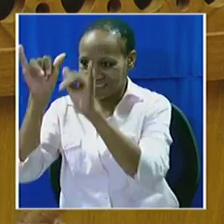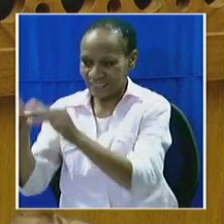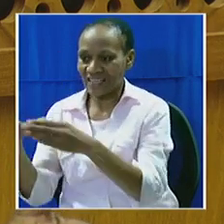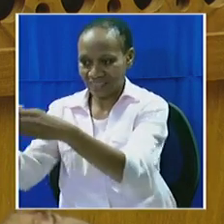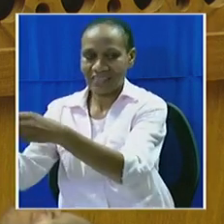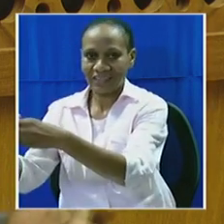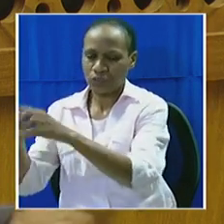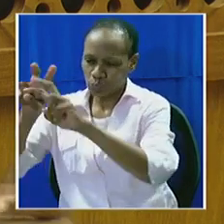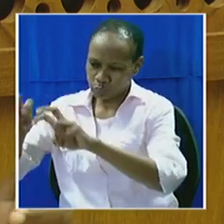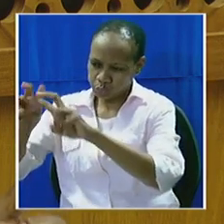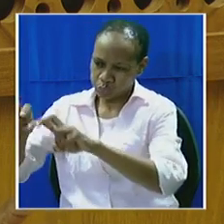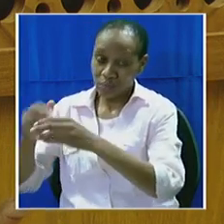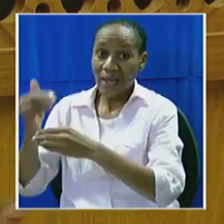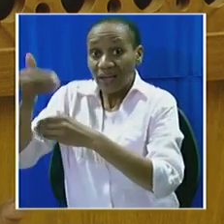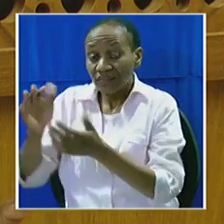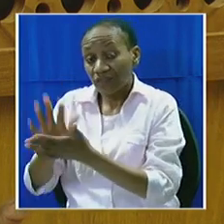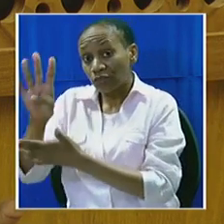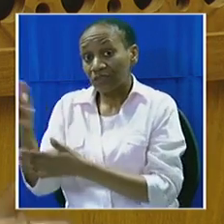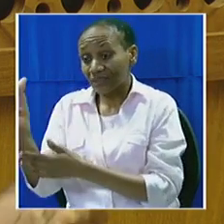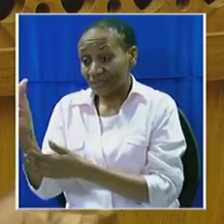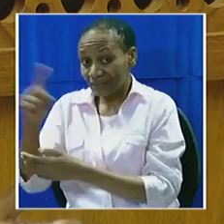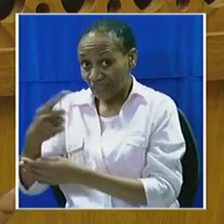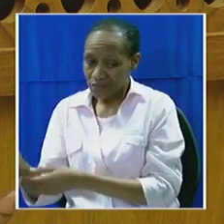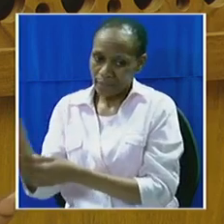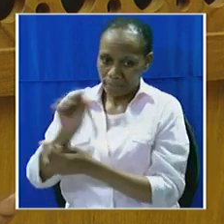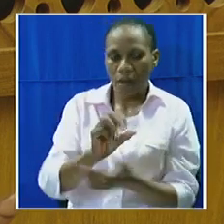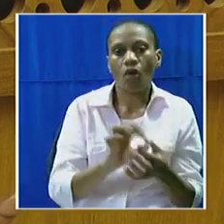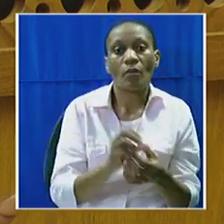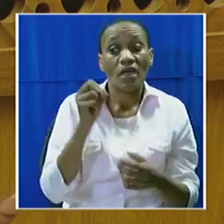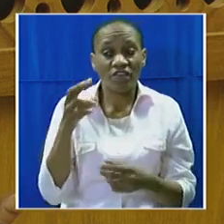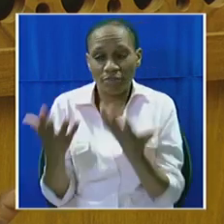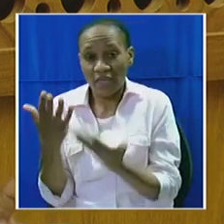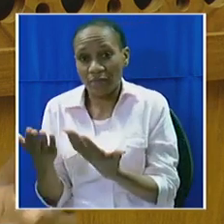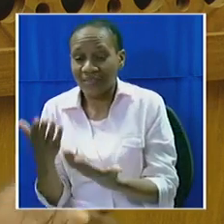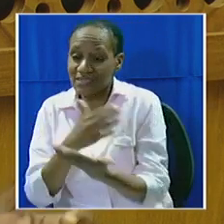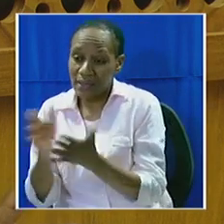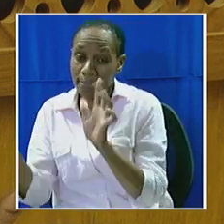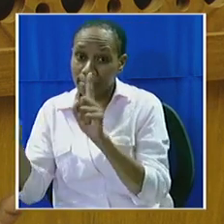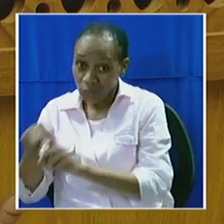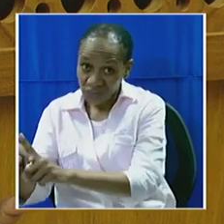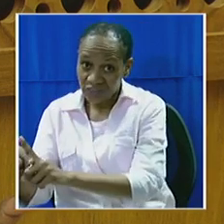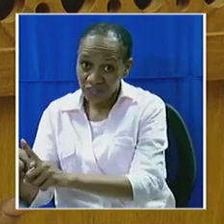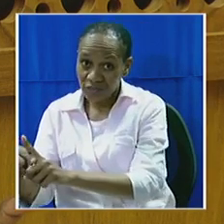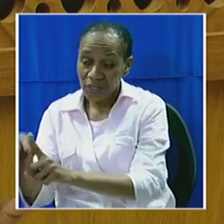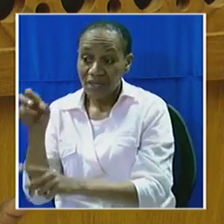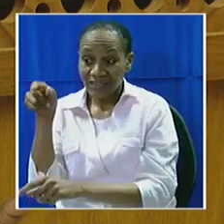test negative, they'll actually all be coming back. And if they are negative, if they are positive, they'll actually